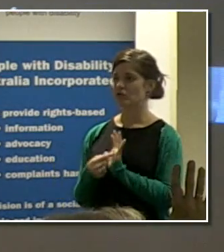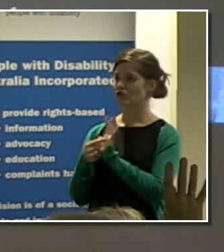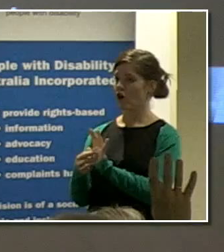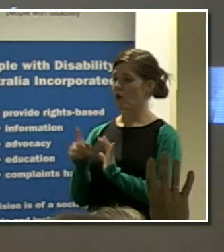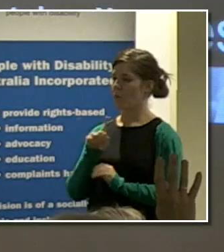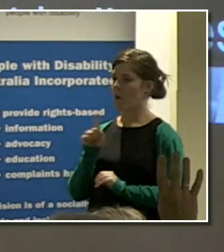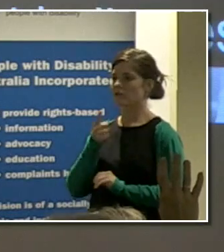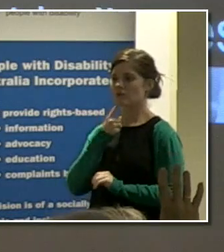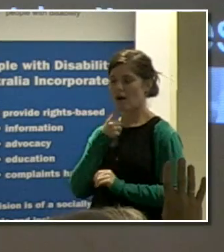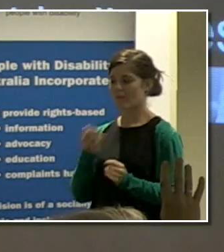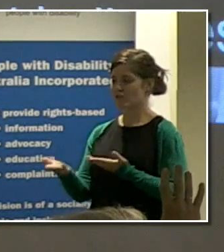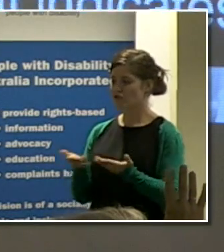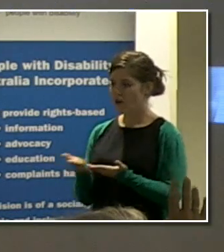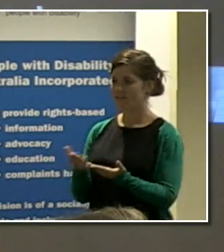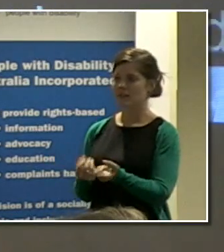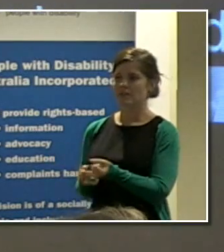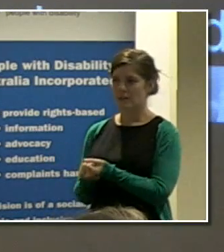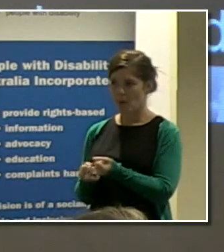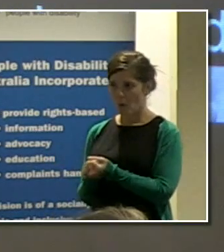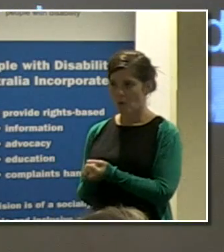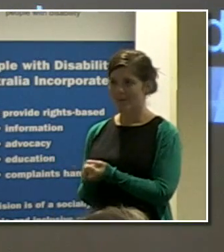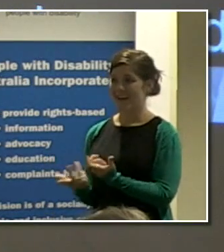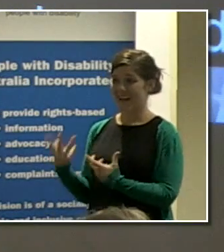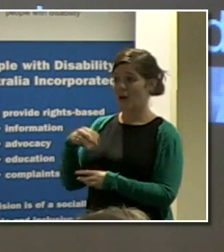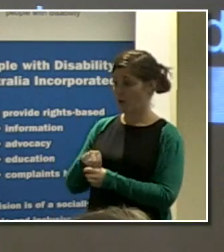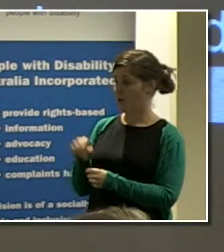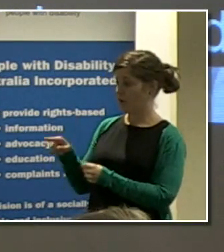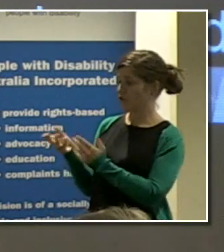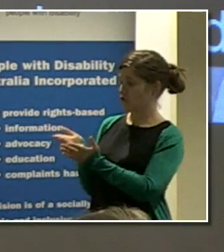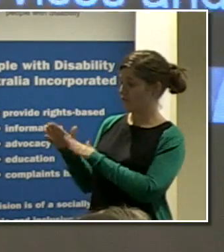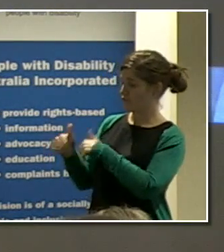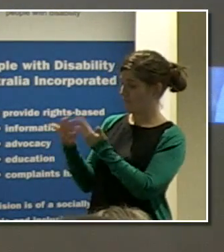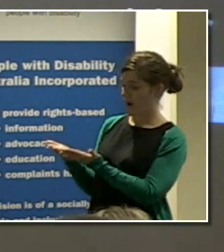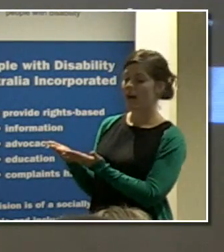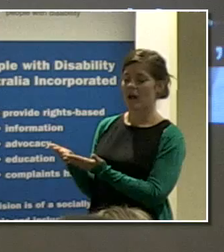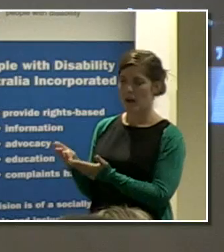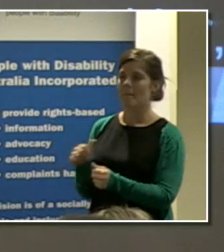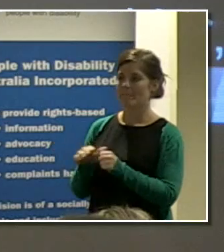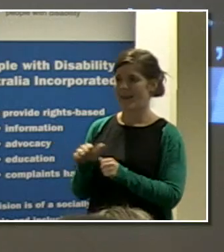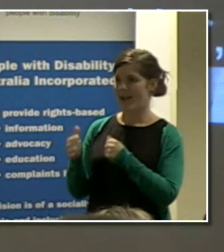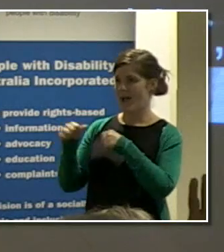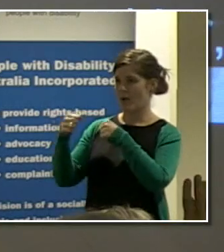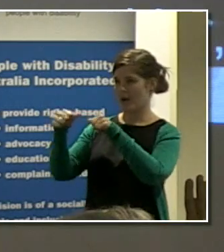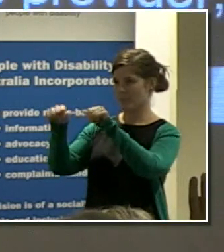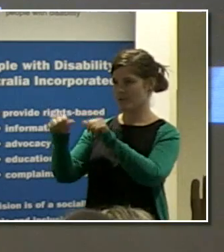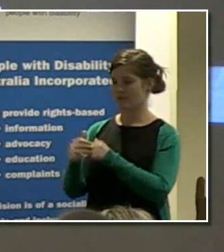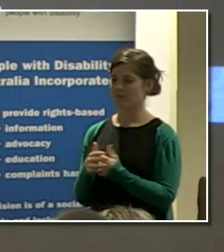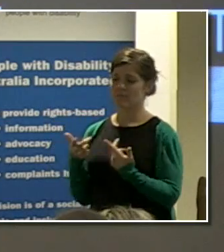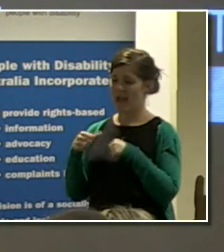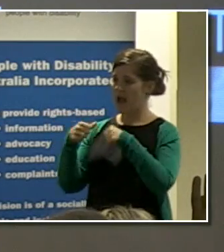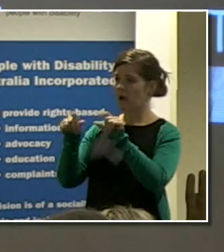of services and supports, and including the provider, leads to better outcomes. And those outcomes are